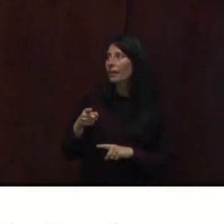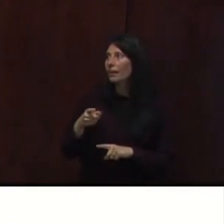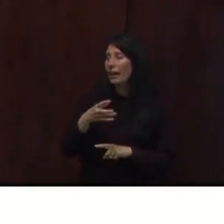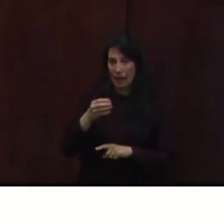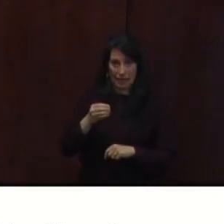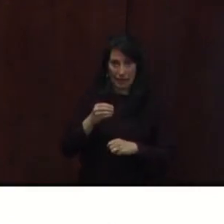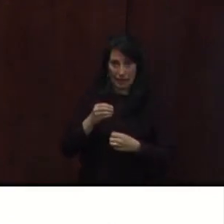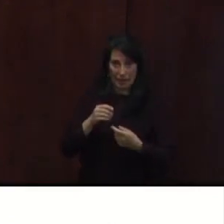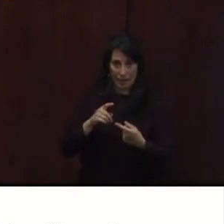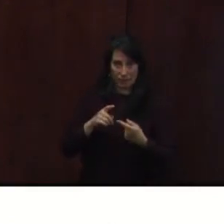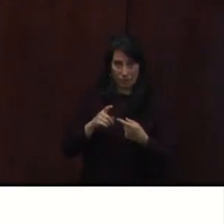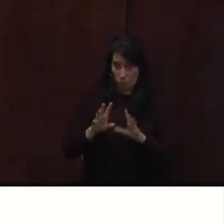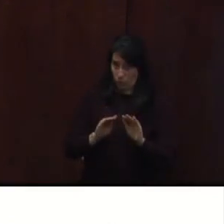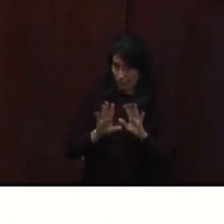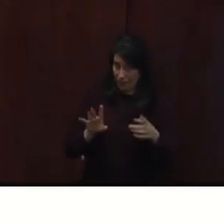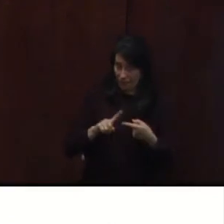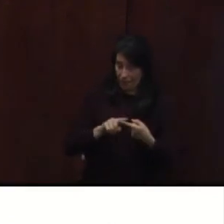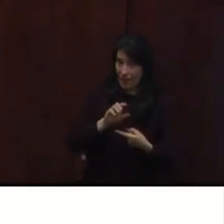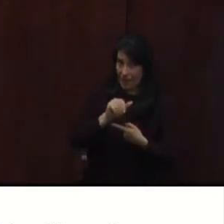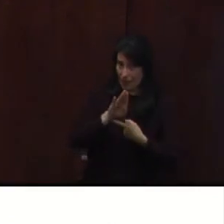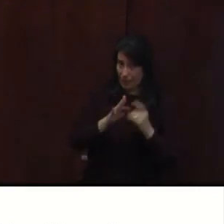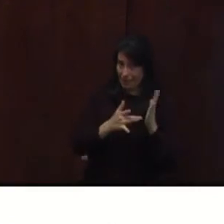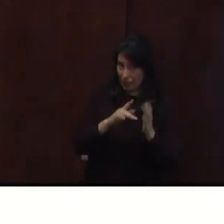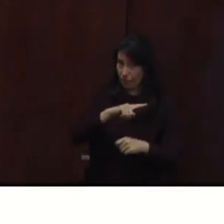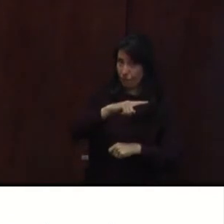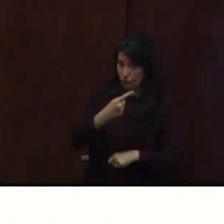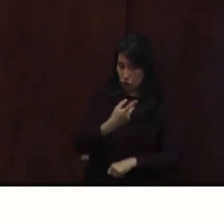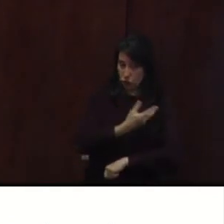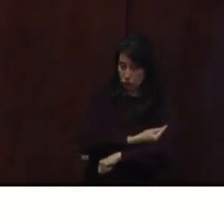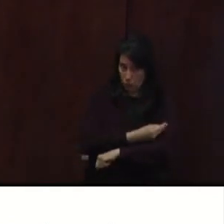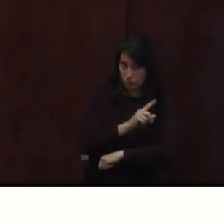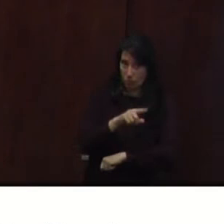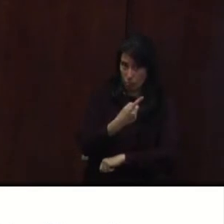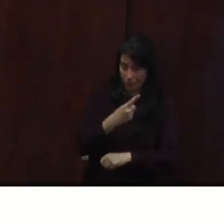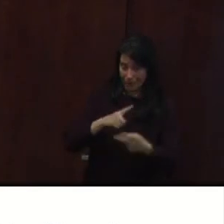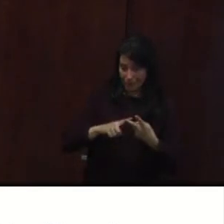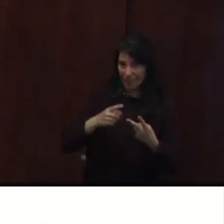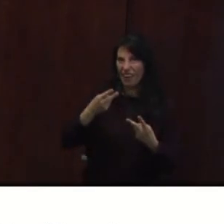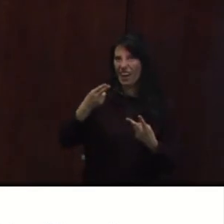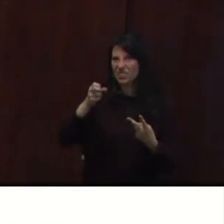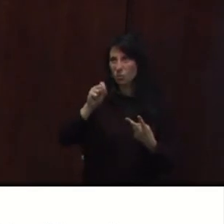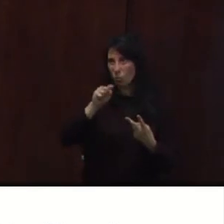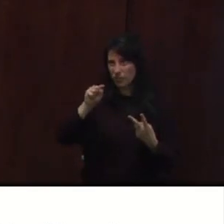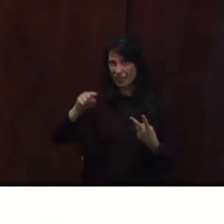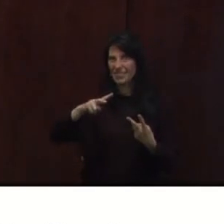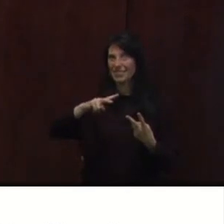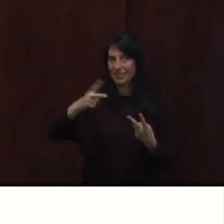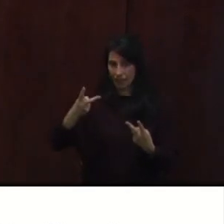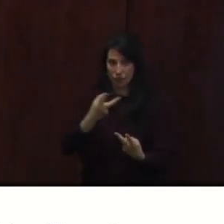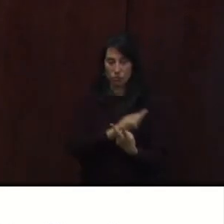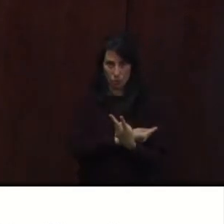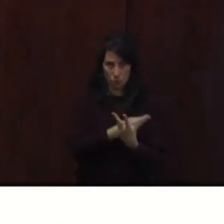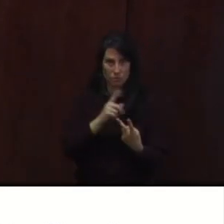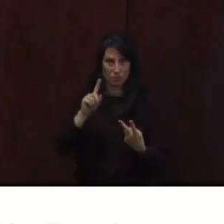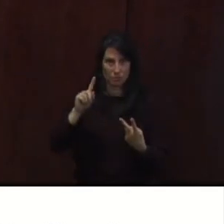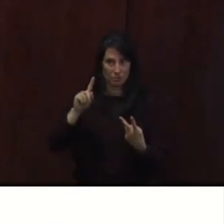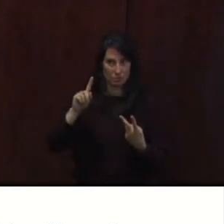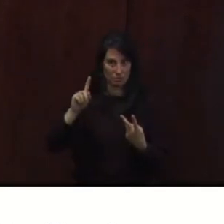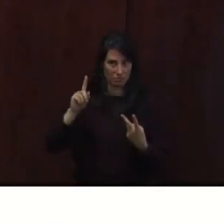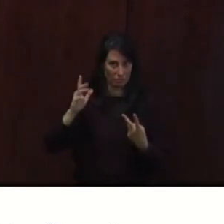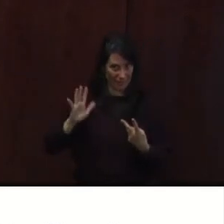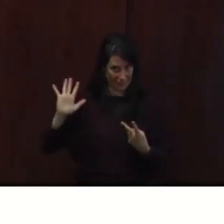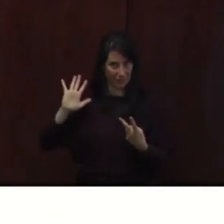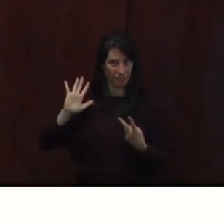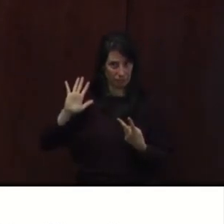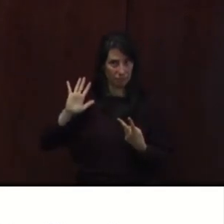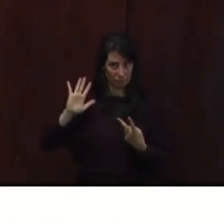will be reserved for first vaccinations to keep that system as clean as possible, and in terms of intermingling first vaccines and second